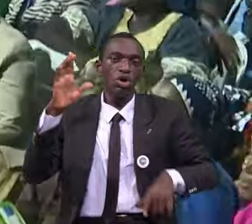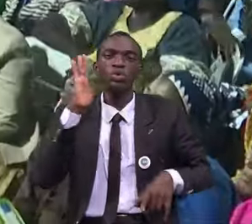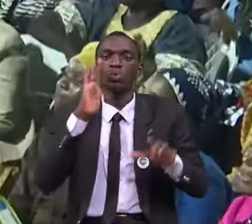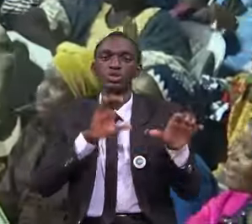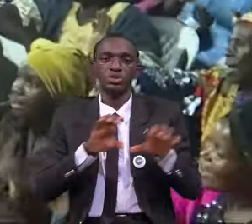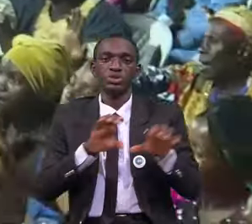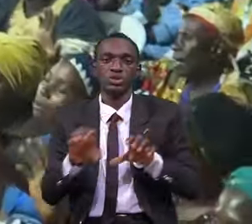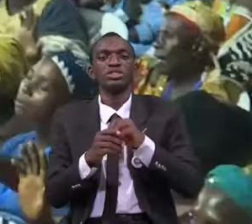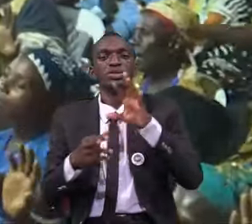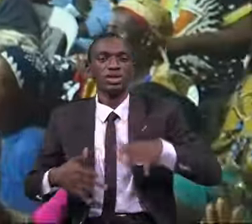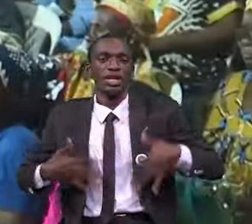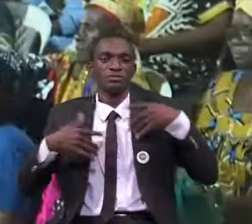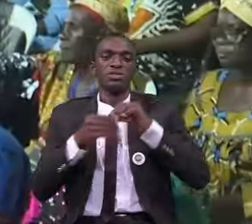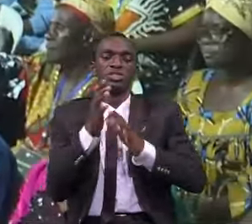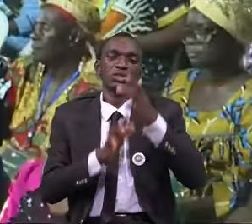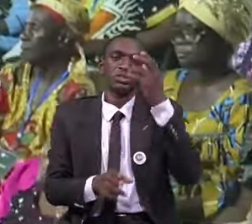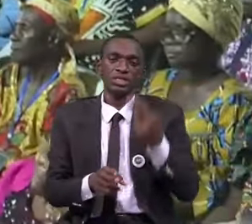life.